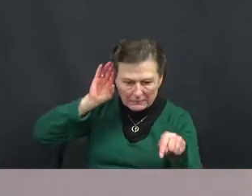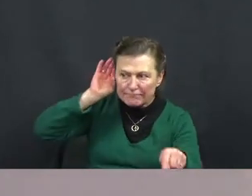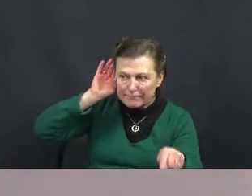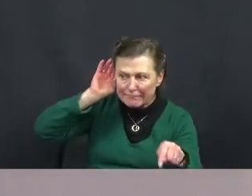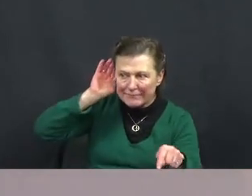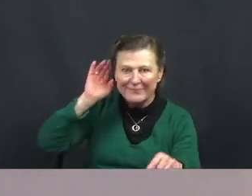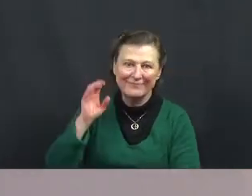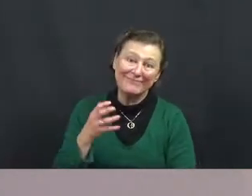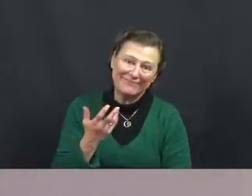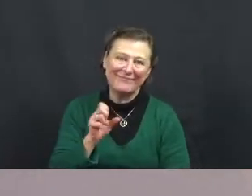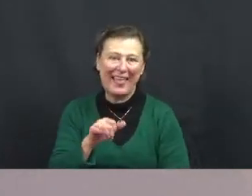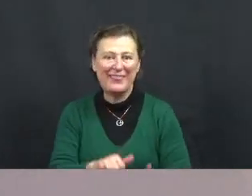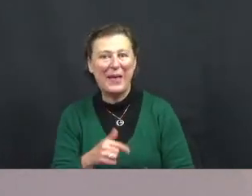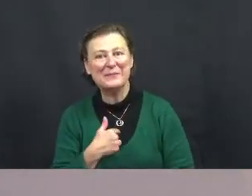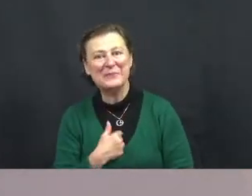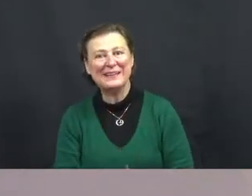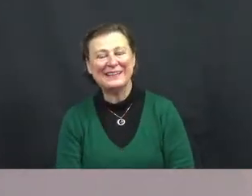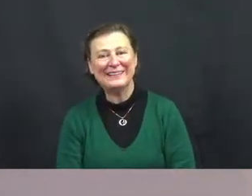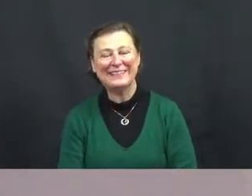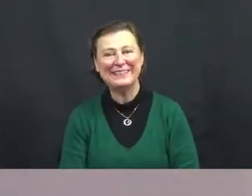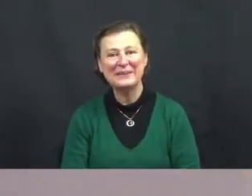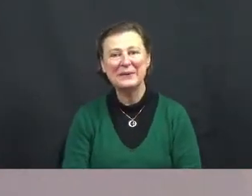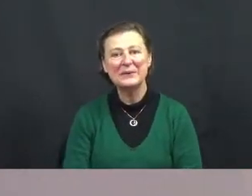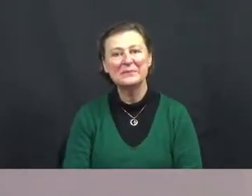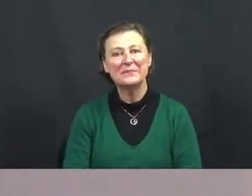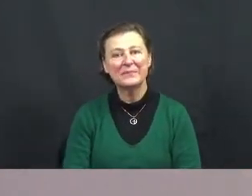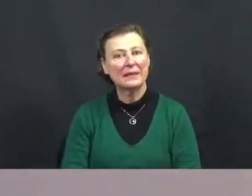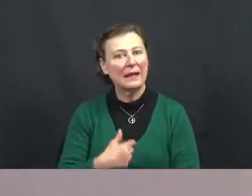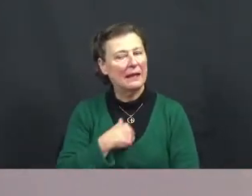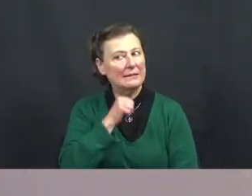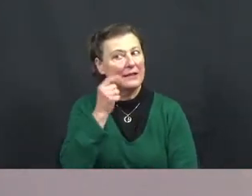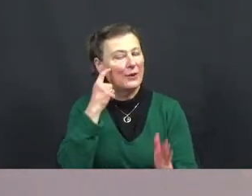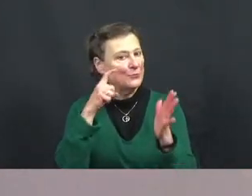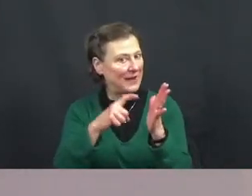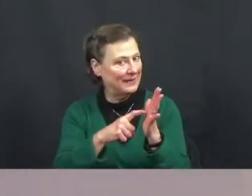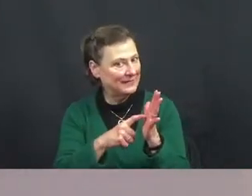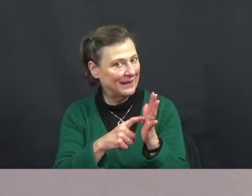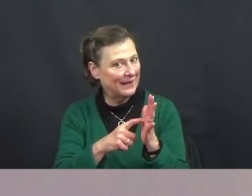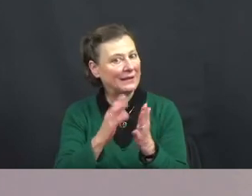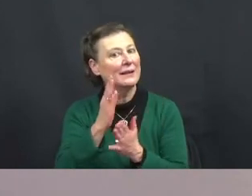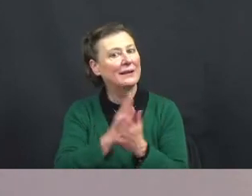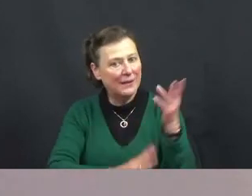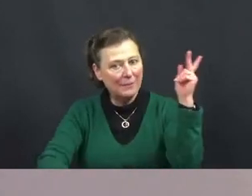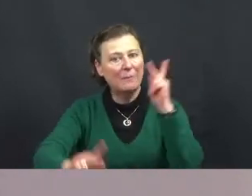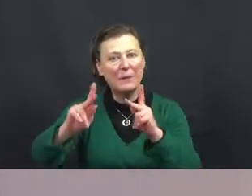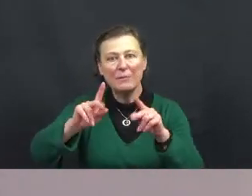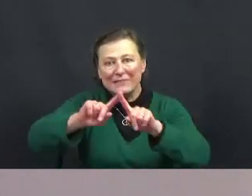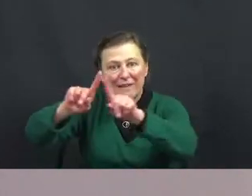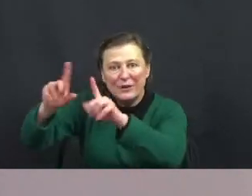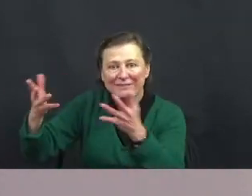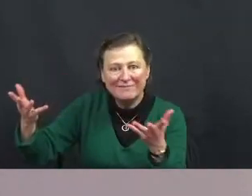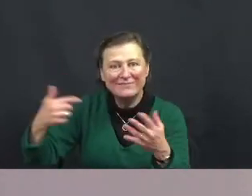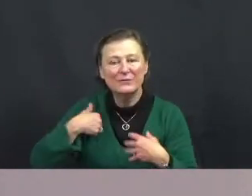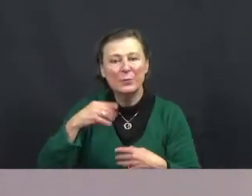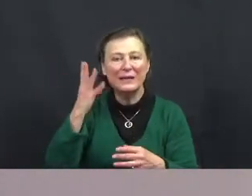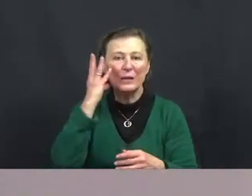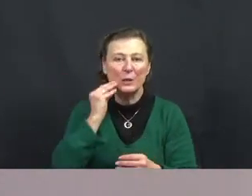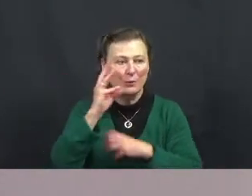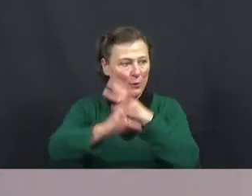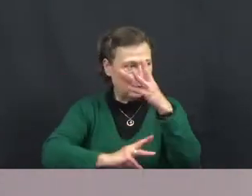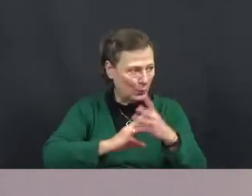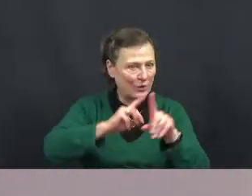Yeah, that was probably me. What I failed to recognize is that people are different. We experience the world